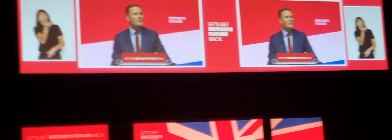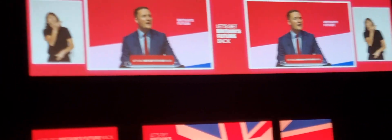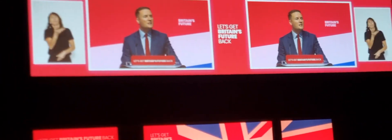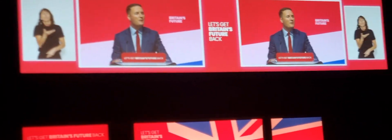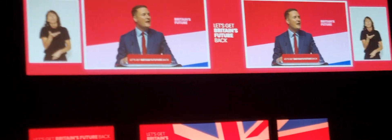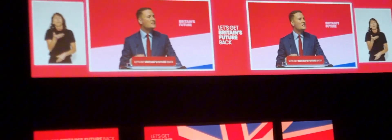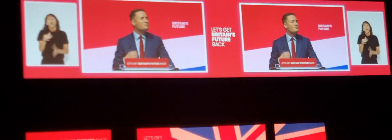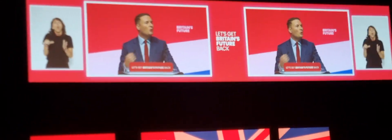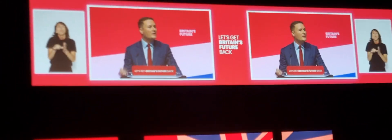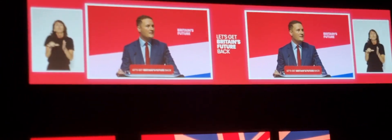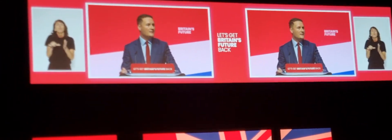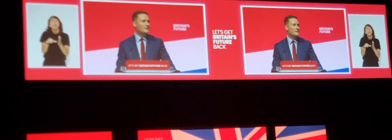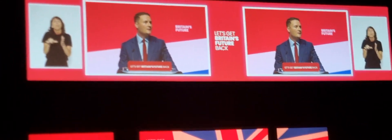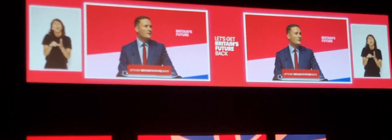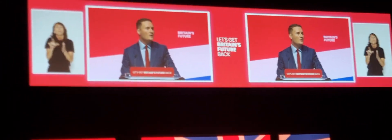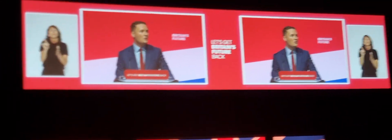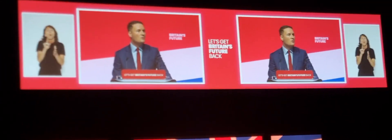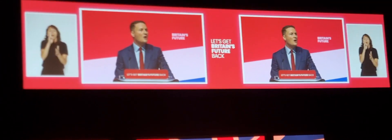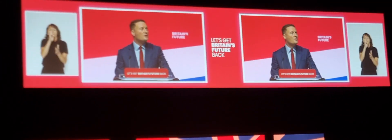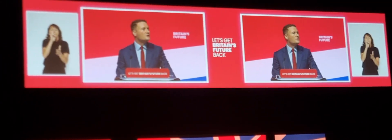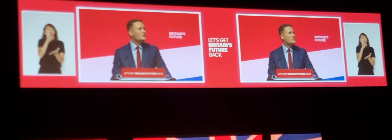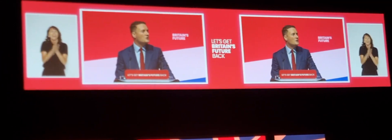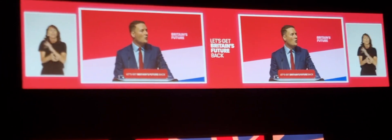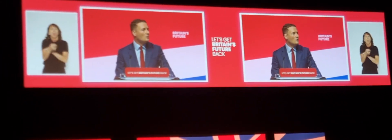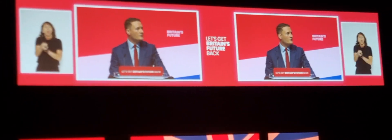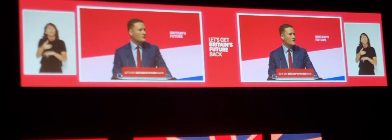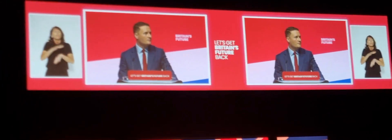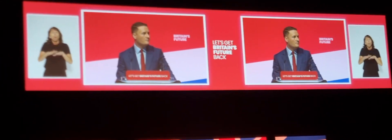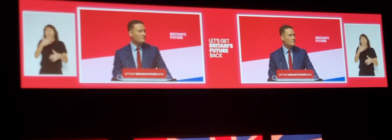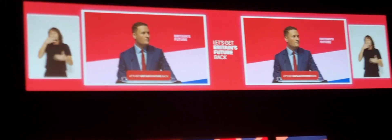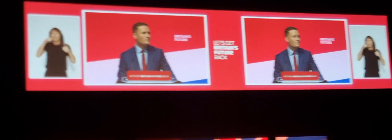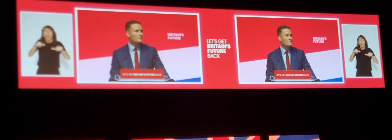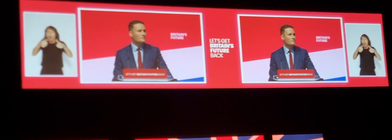Problems are there to be exploited rather than solved.